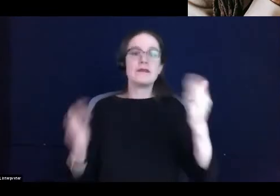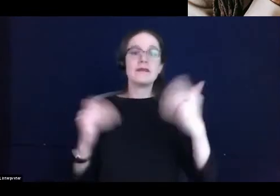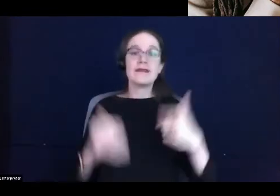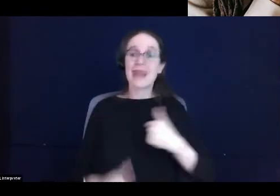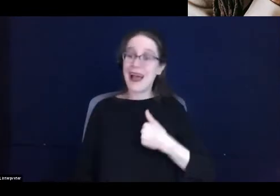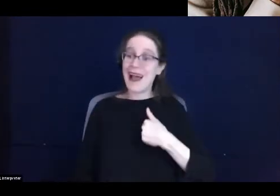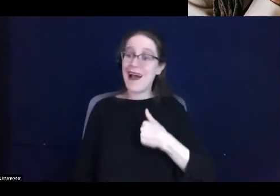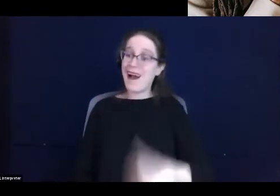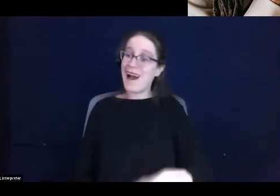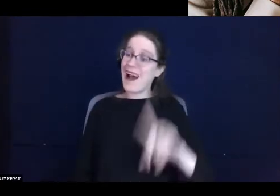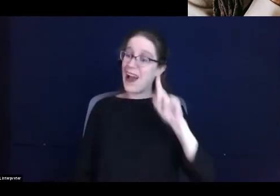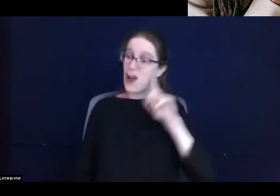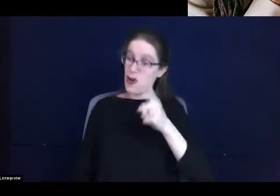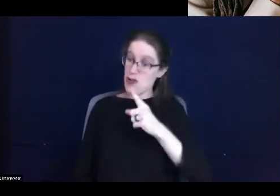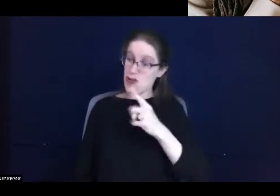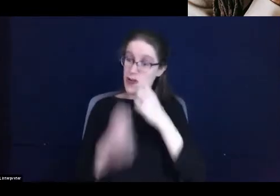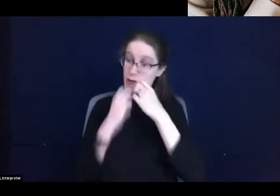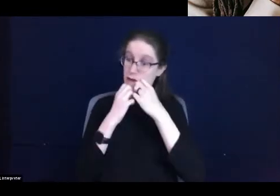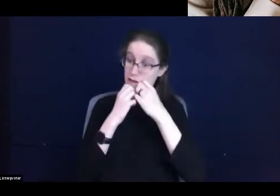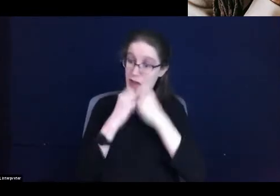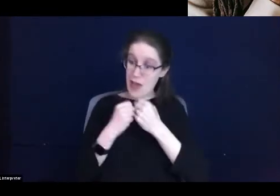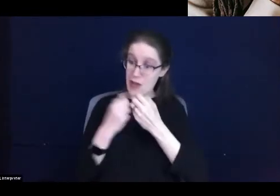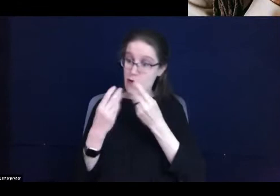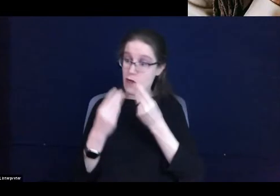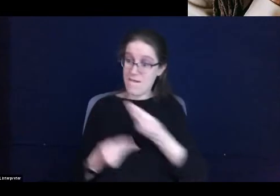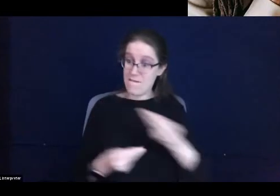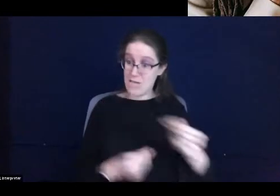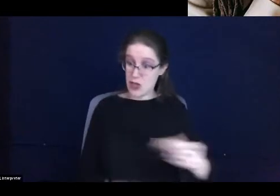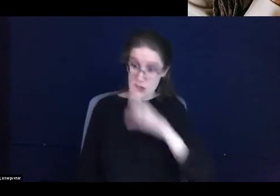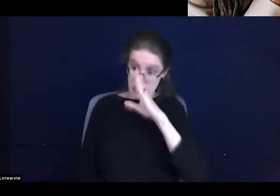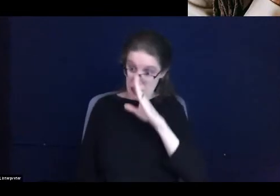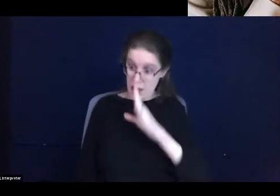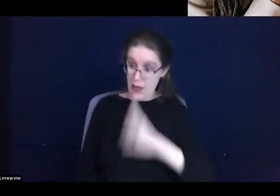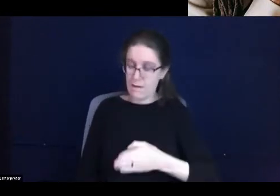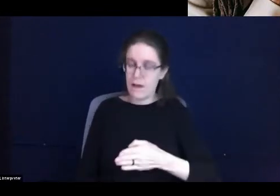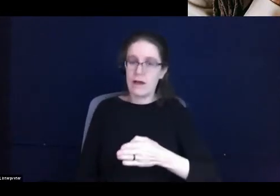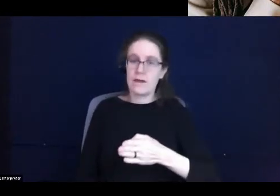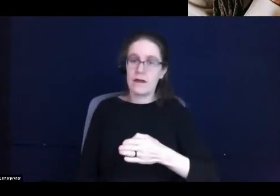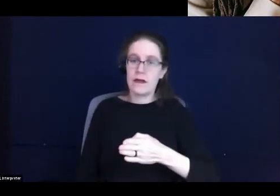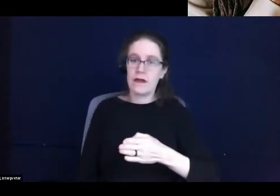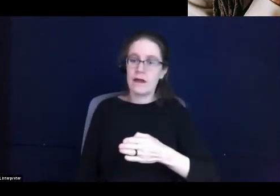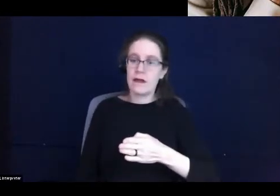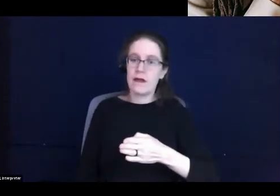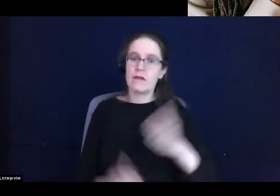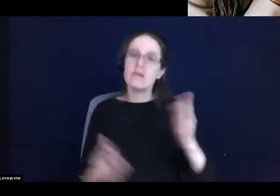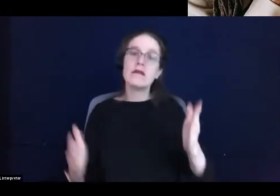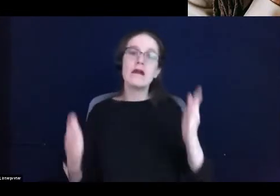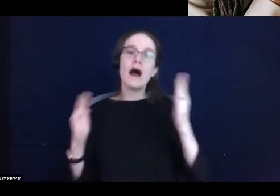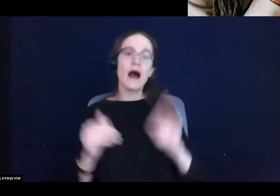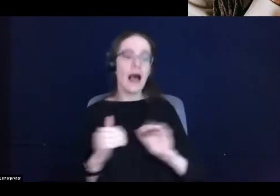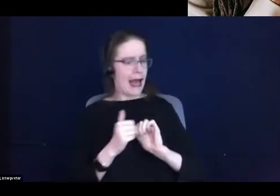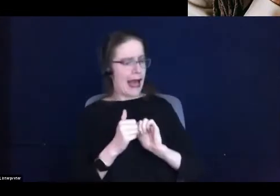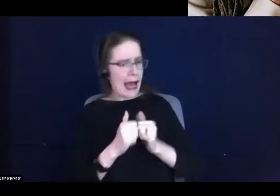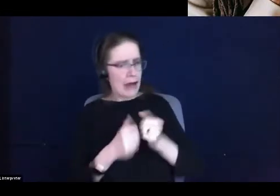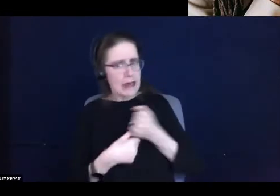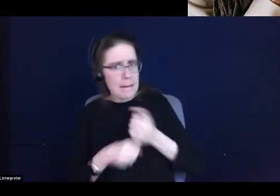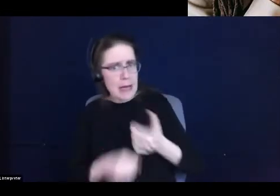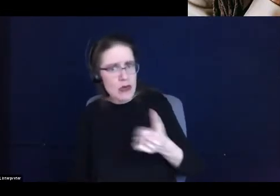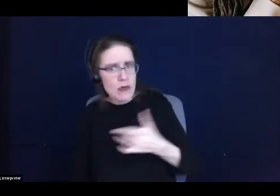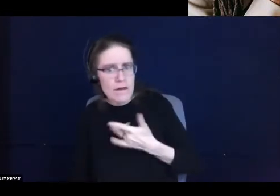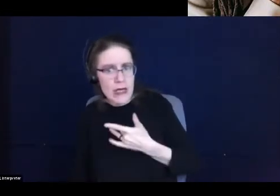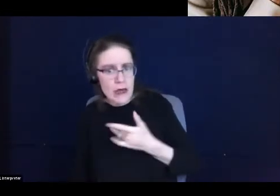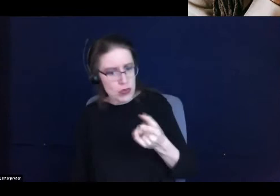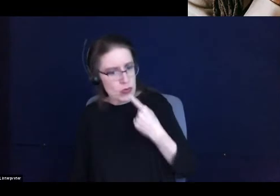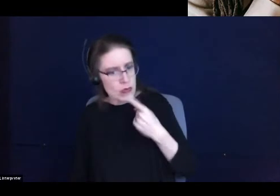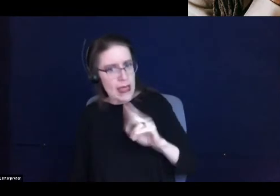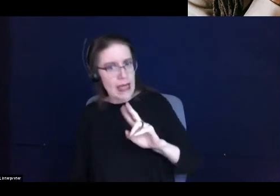value efficiency and you value directness. How did that make you feel? You said that you were upset, but what does